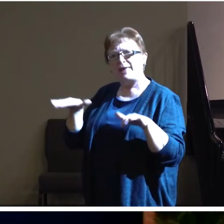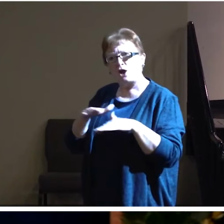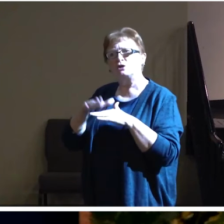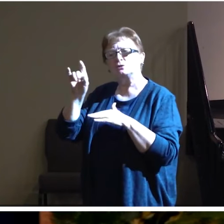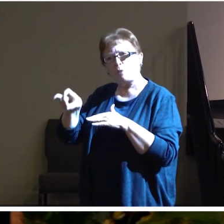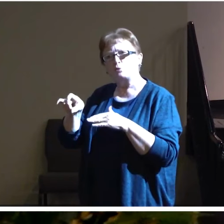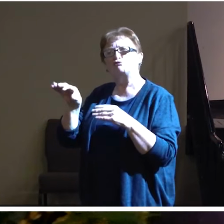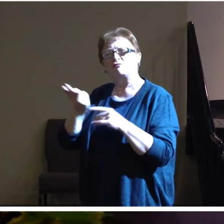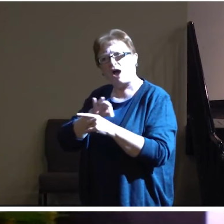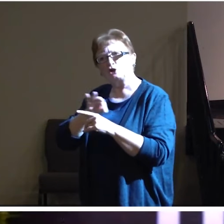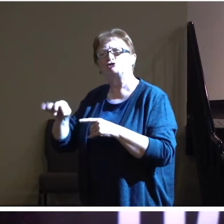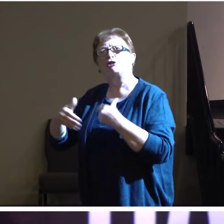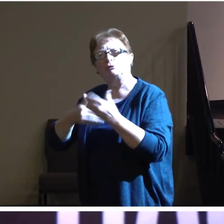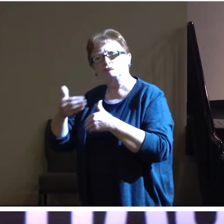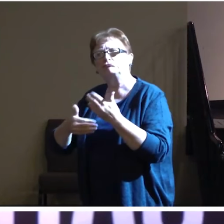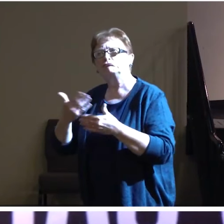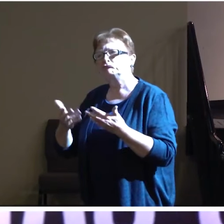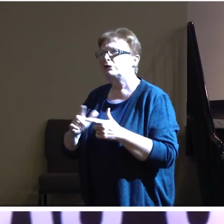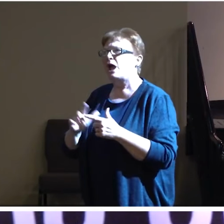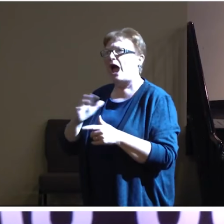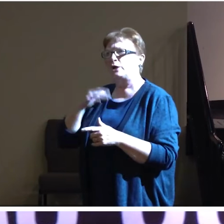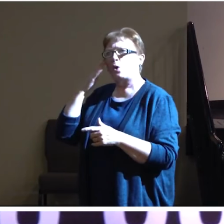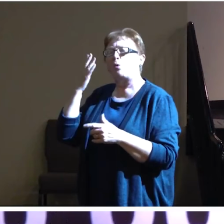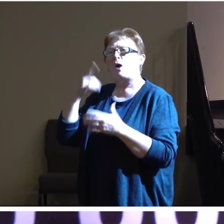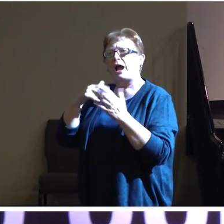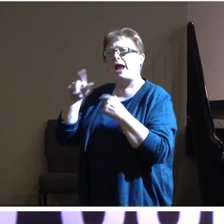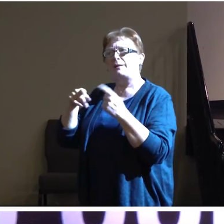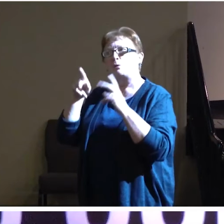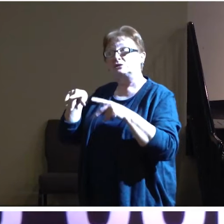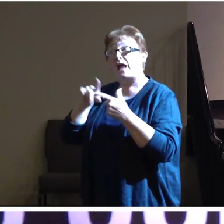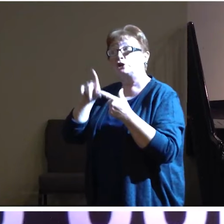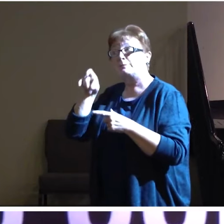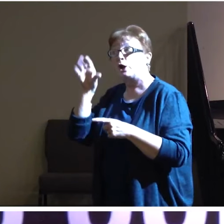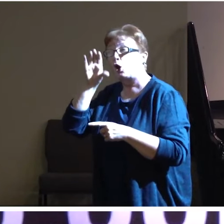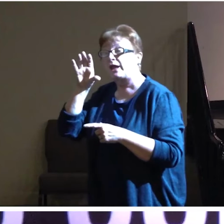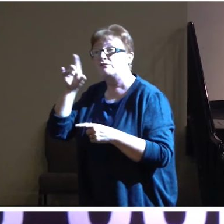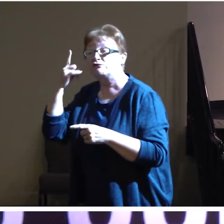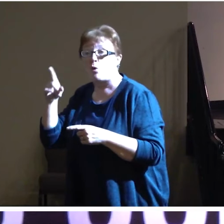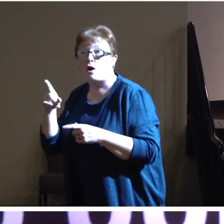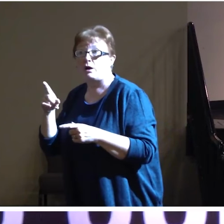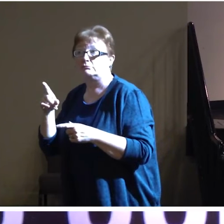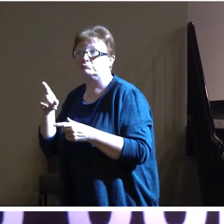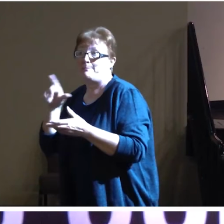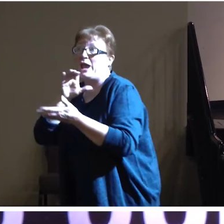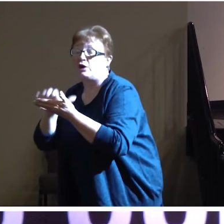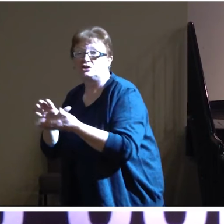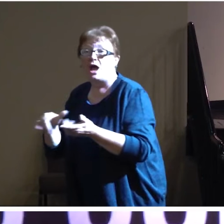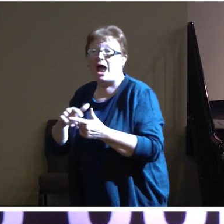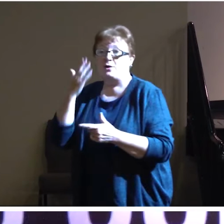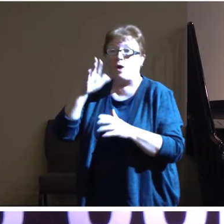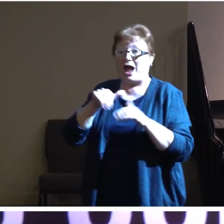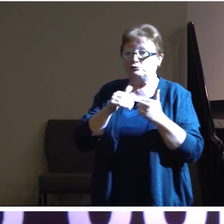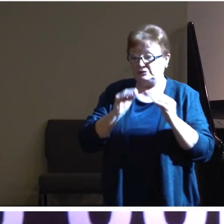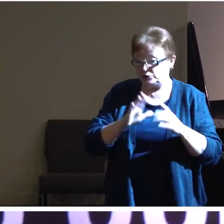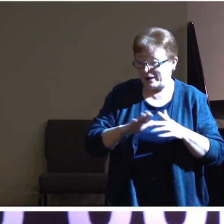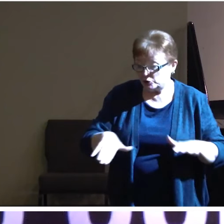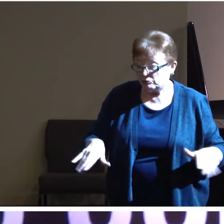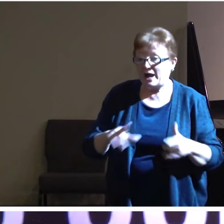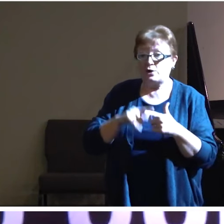You know the kind of person you should be pursuing to be married. You know how to raise your kids. You know how to handle your money.